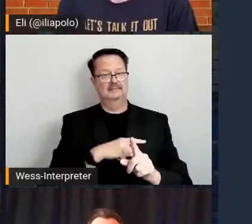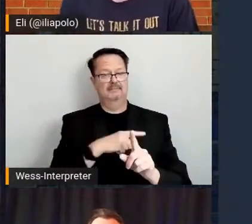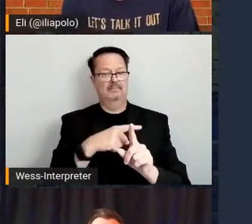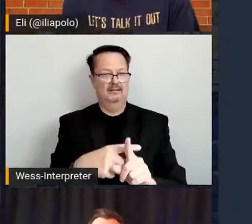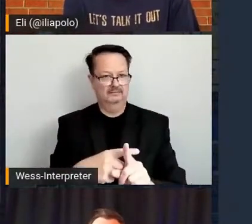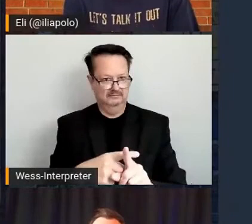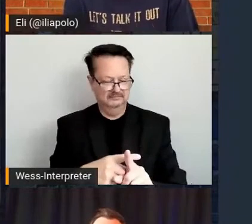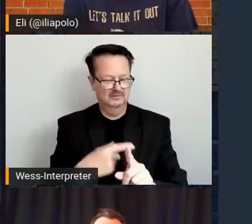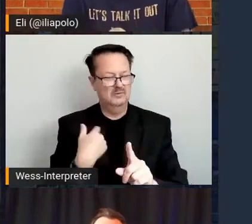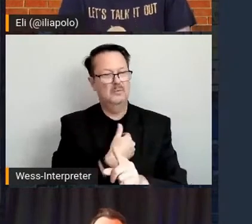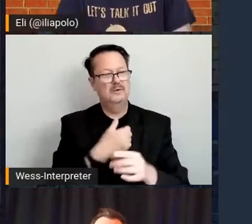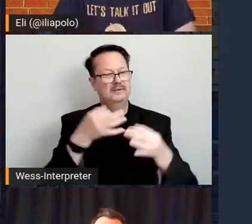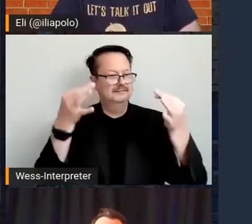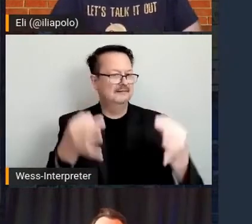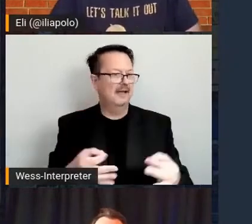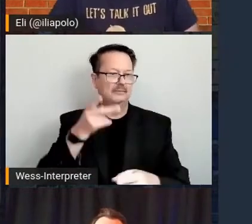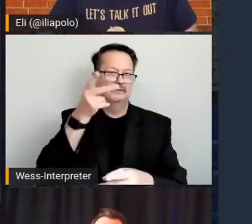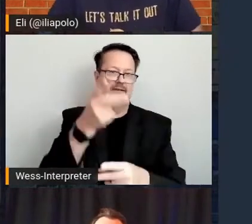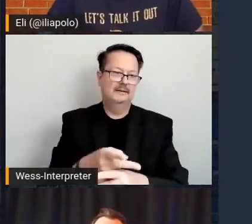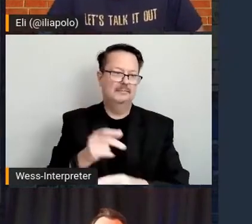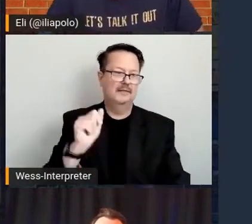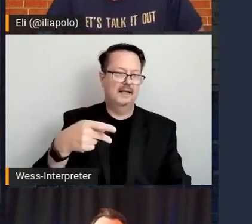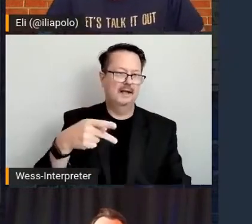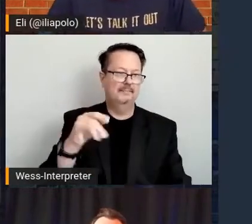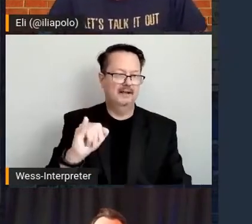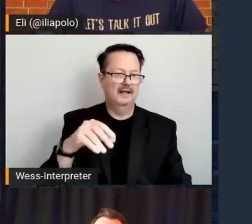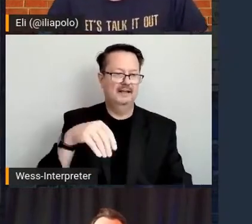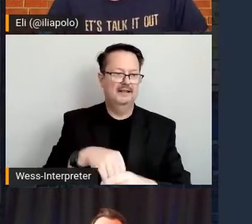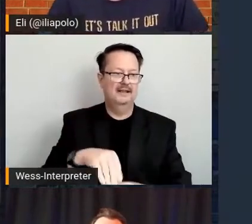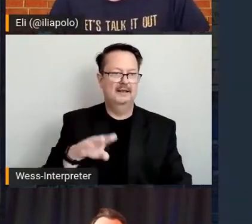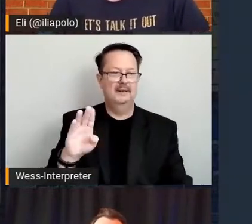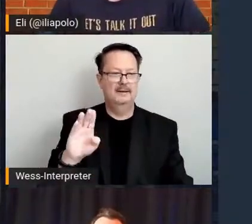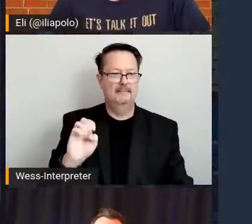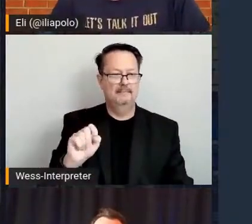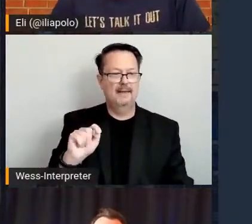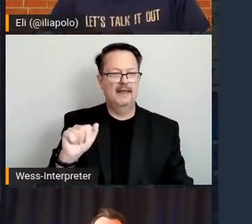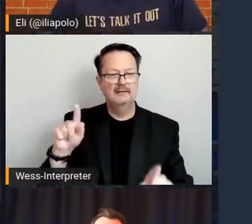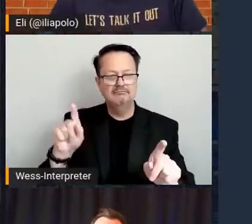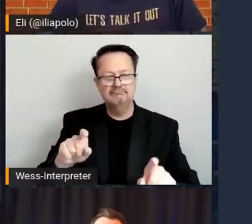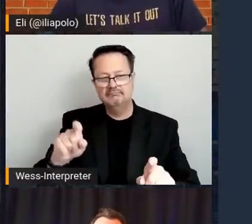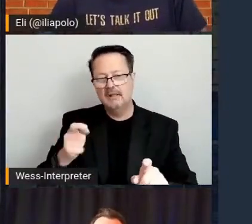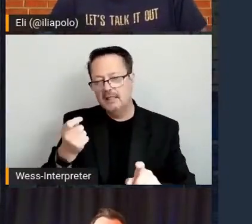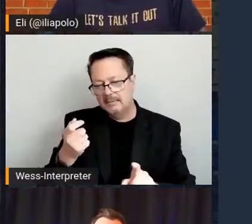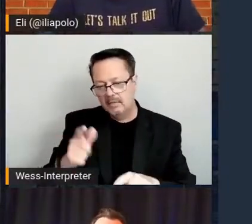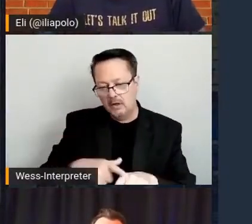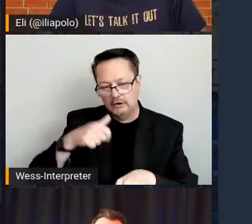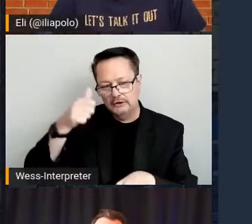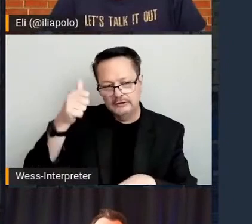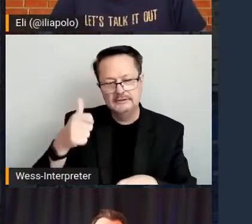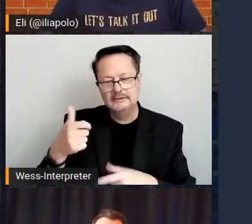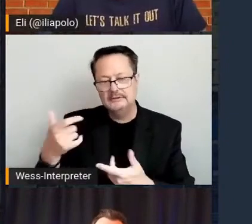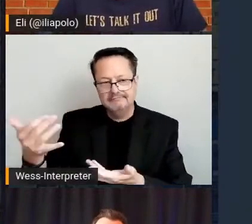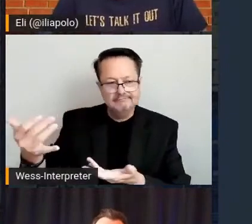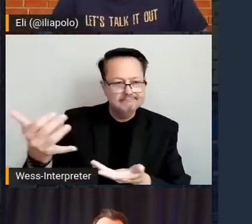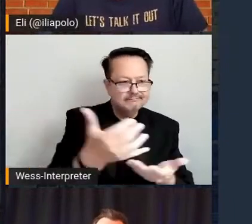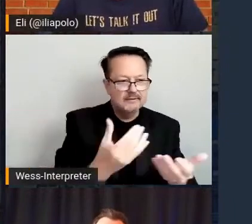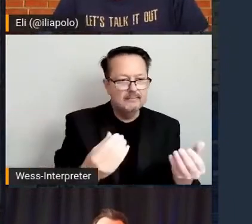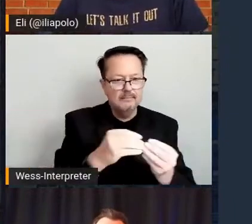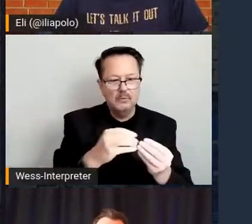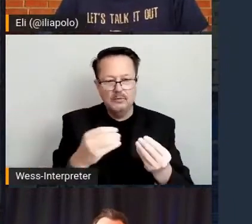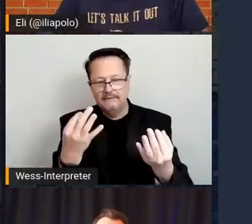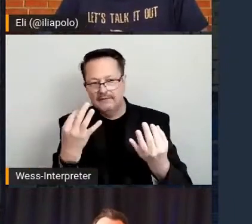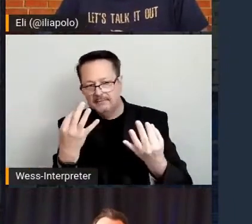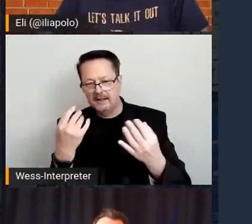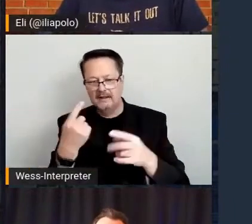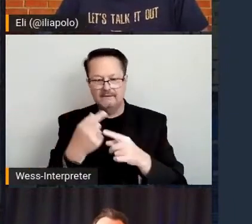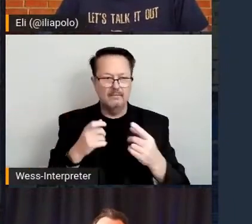we decided to keep these APIs right now in beta a little while longer, as we gather more feedback from the community. Like I